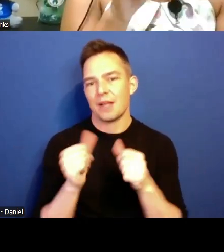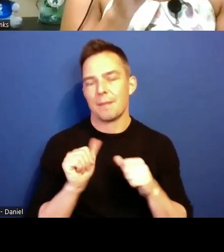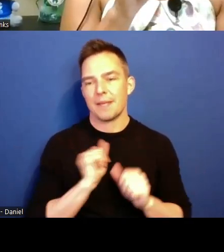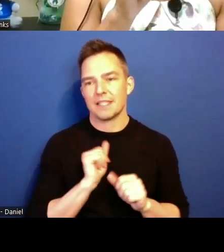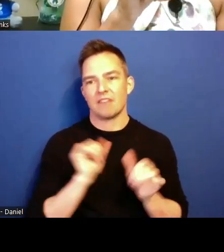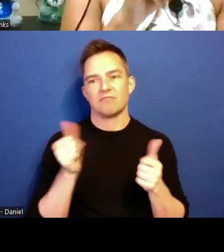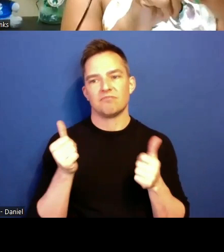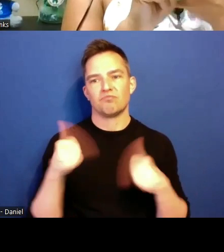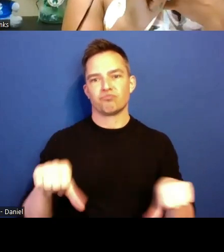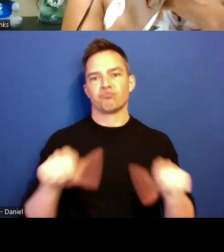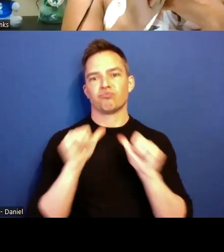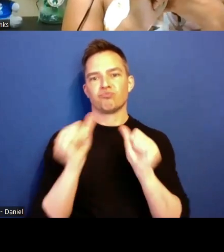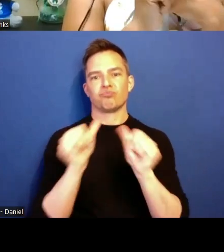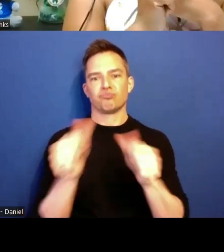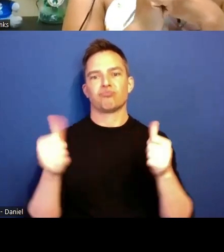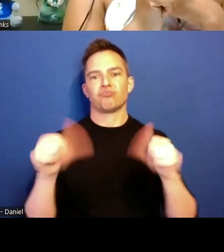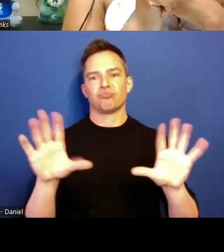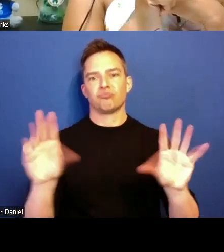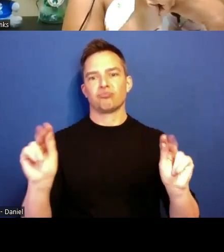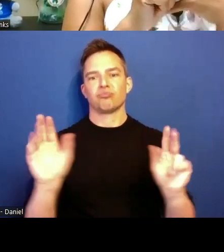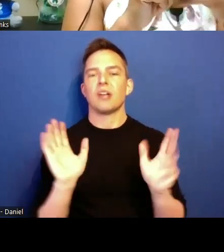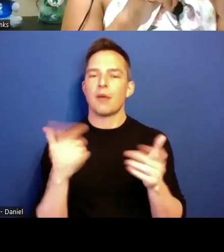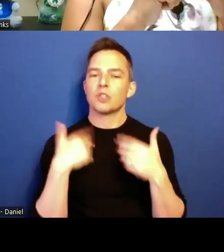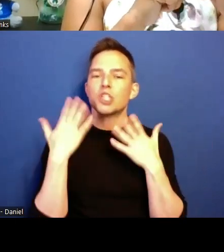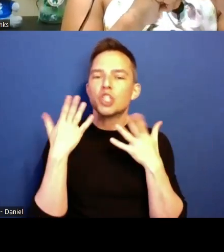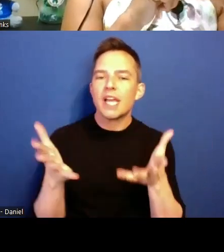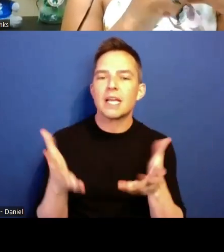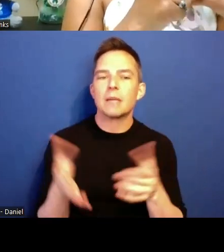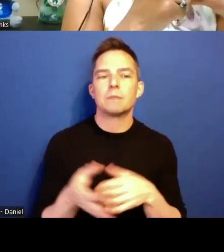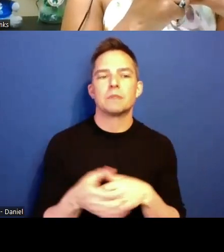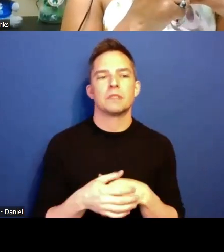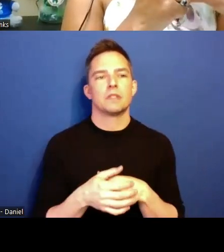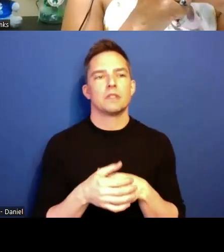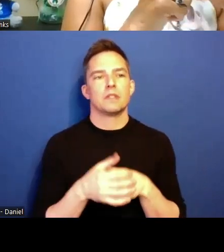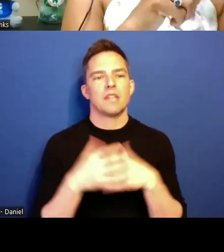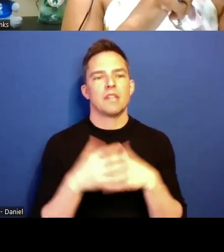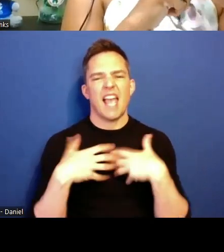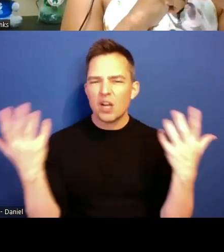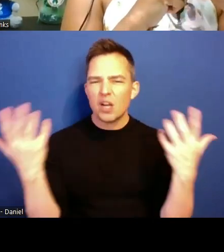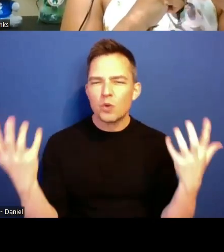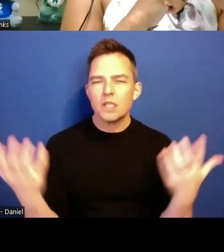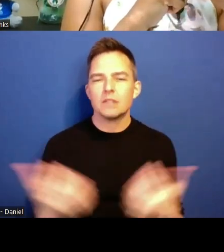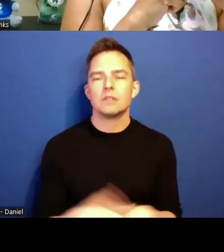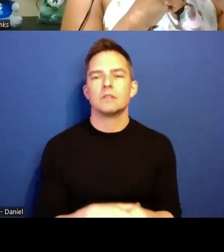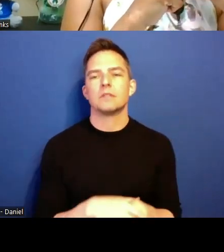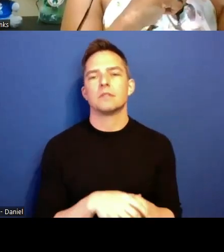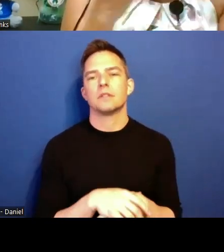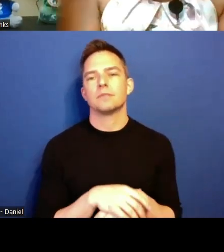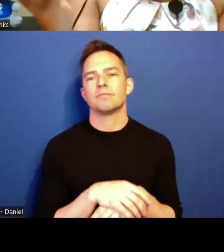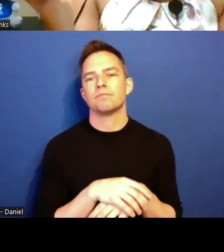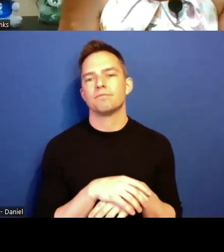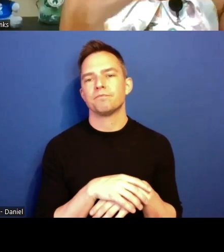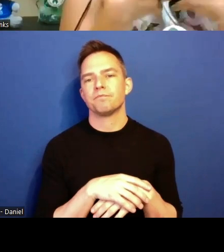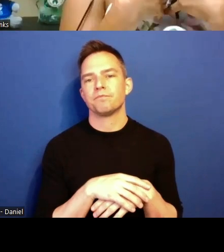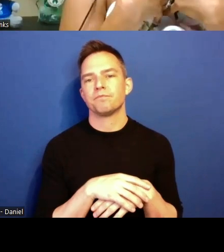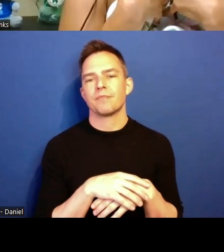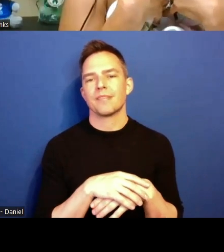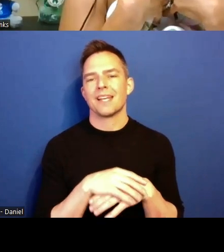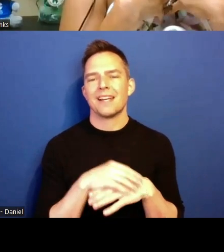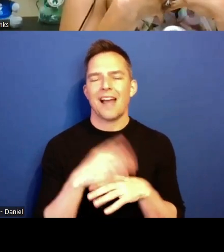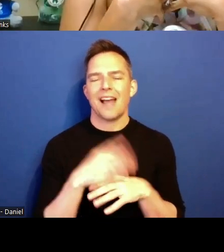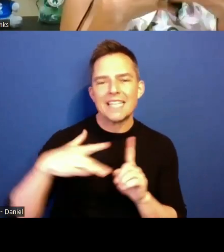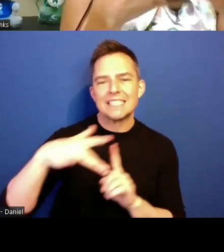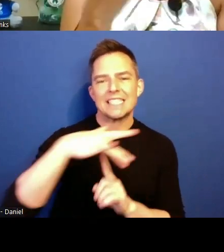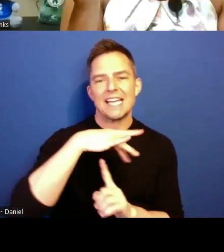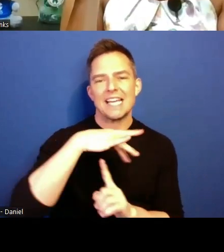denial. I was ashamed. I was angry. I was isolated. I